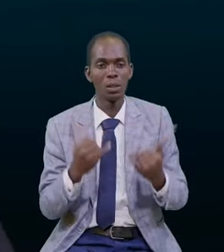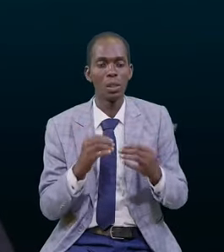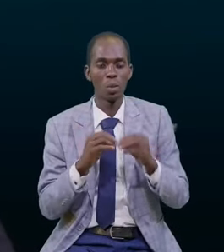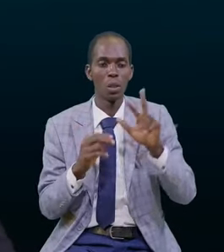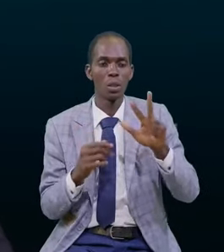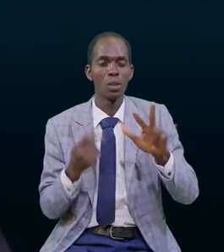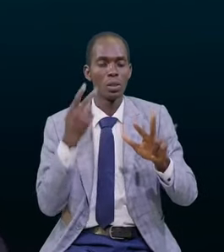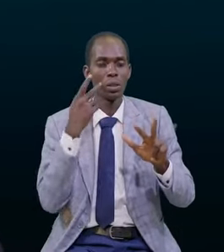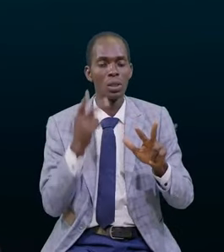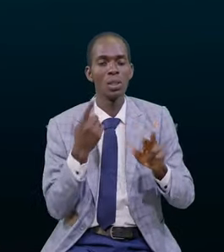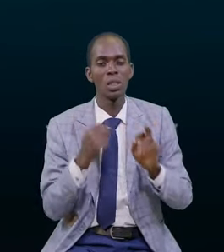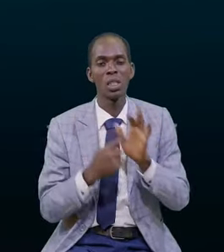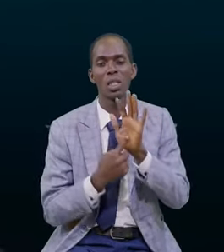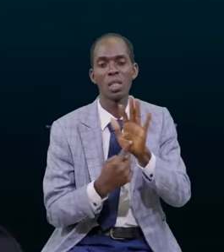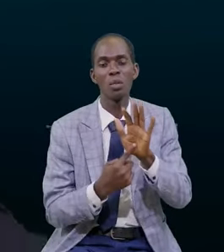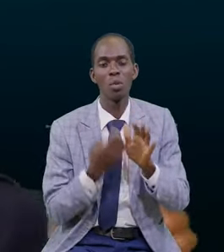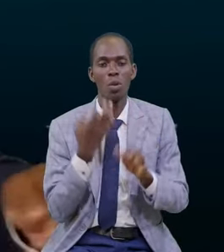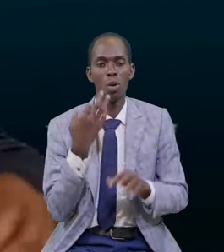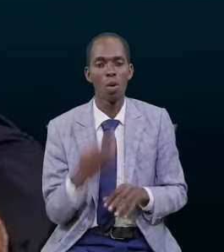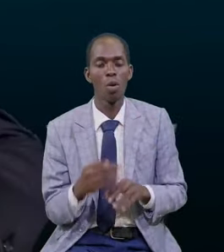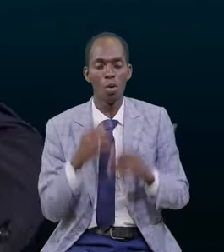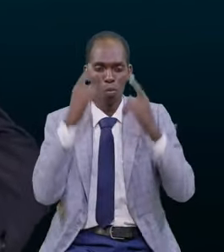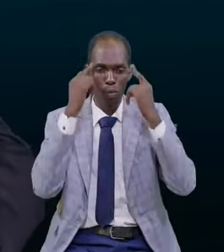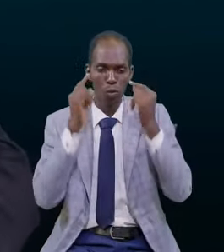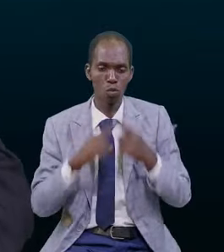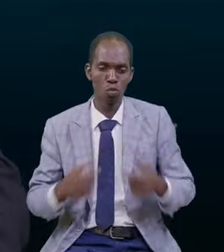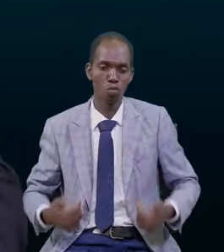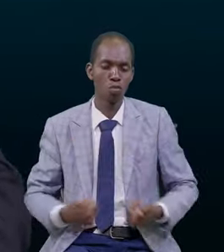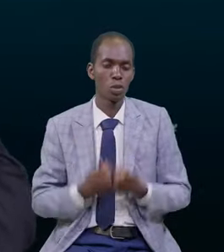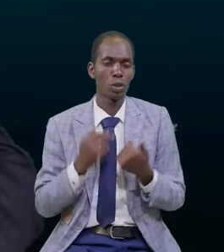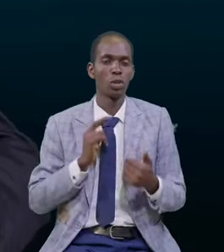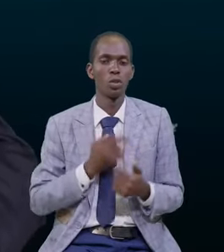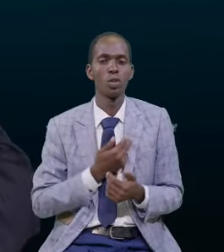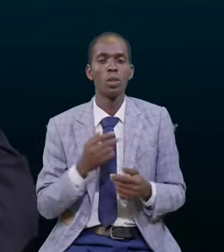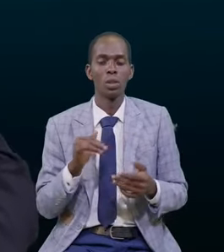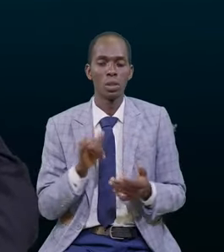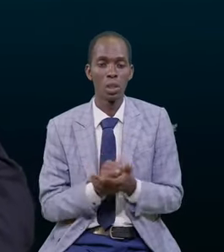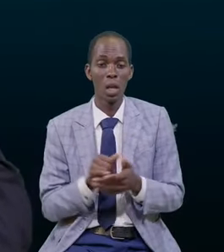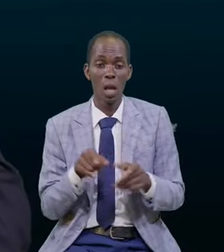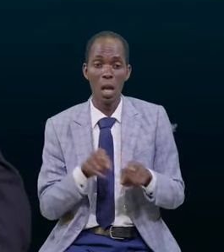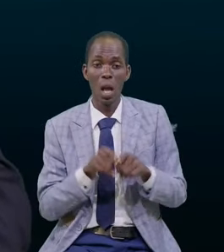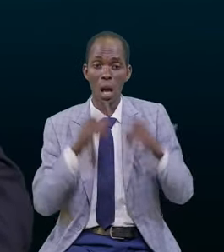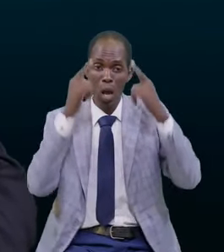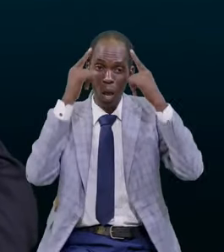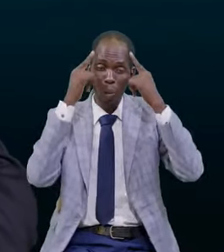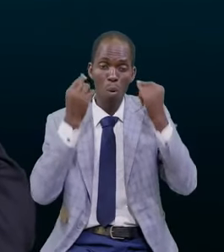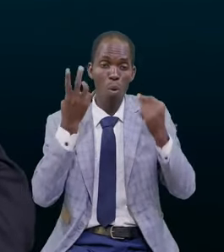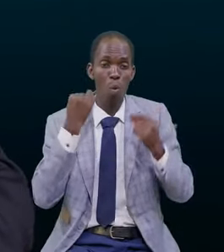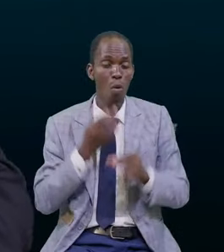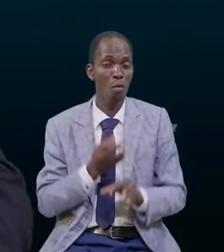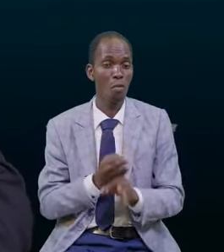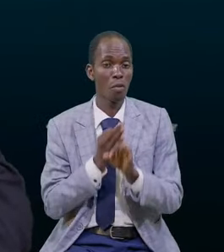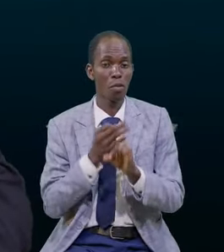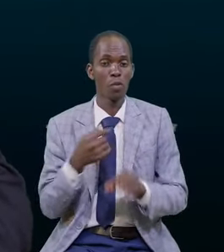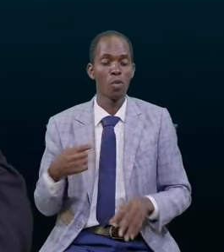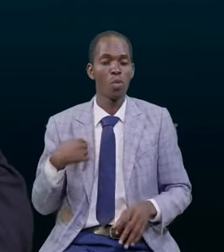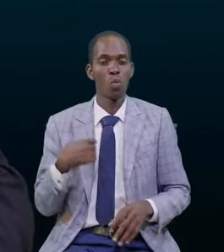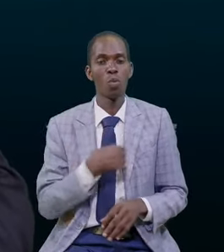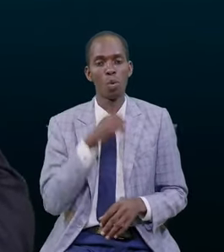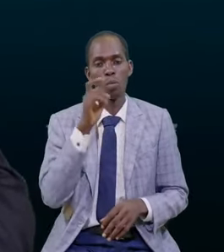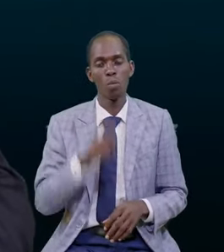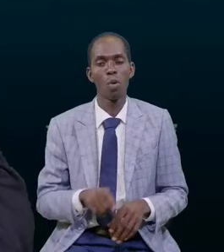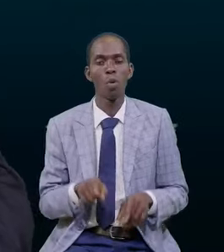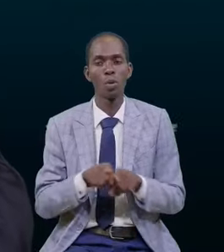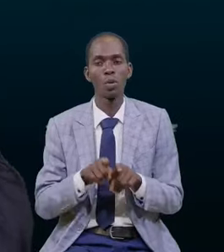us that yes as Moses was faithful we also are required to be faithful in everything that the